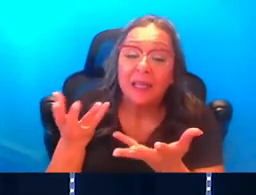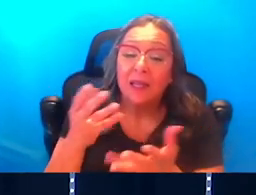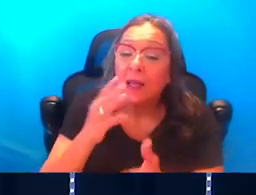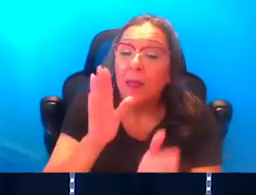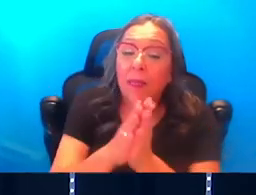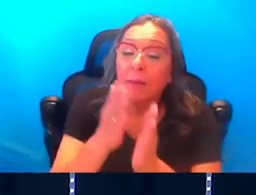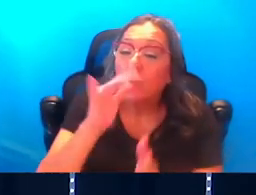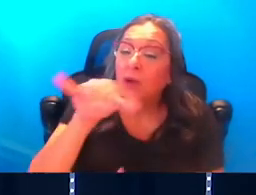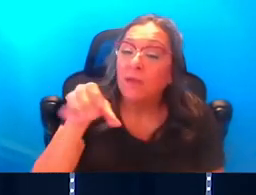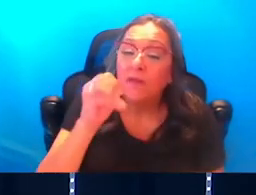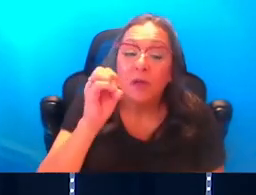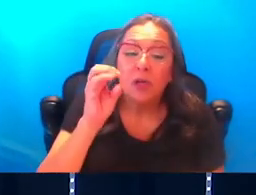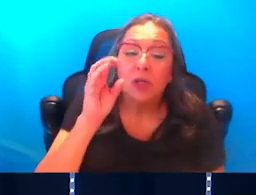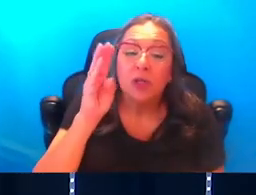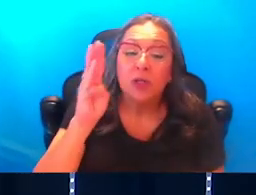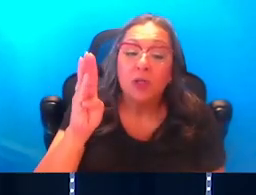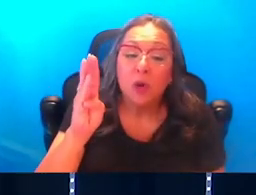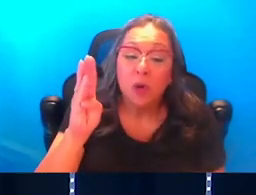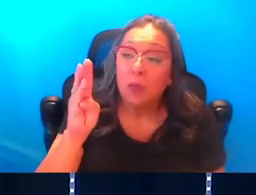us that.